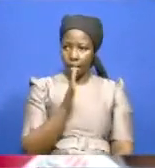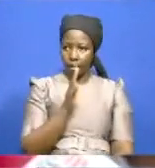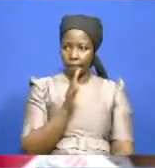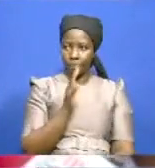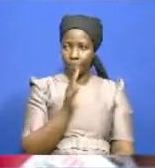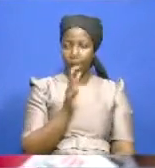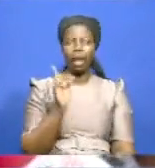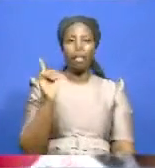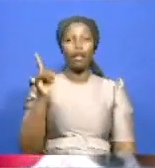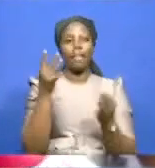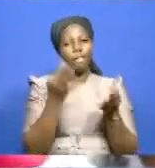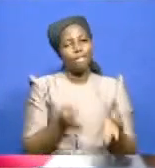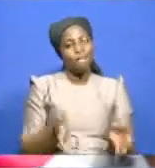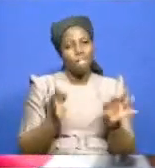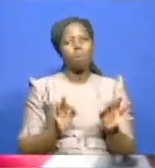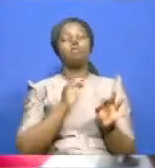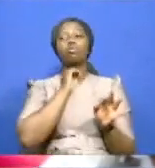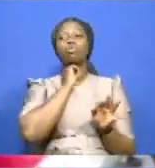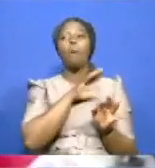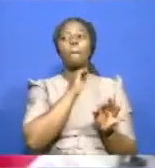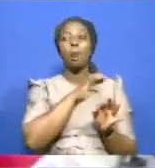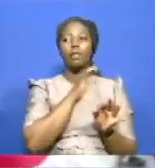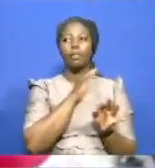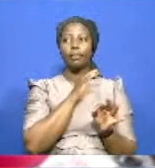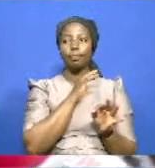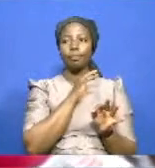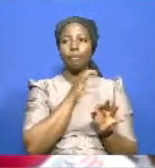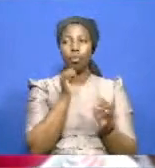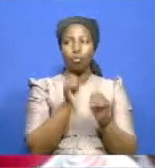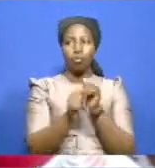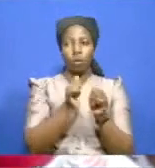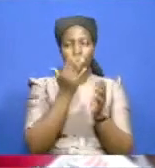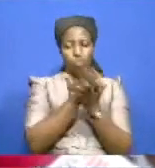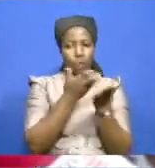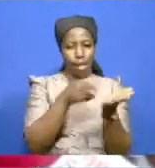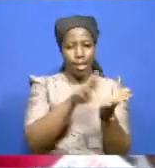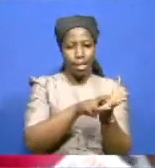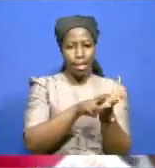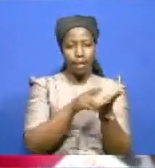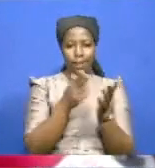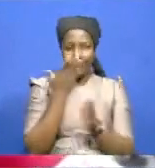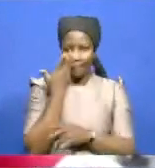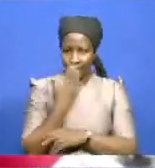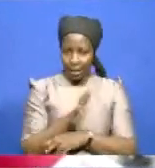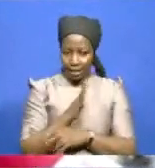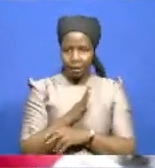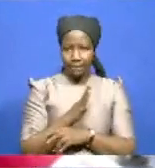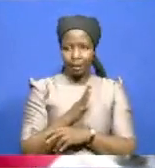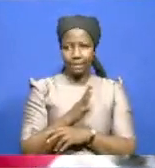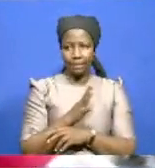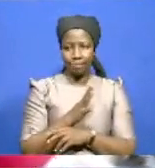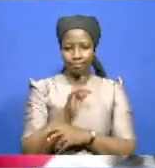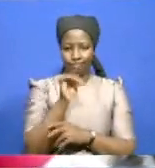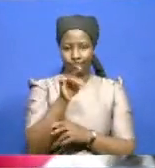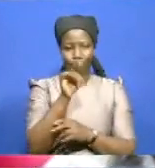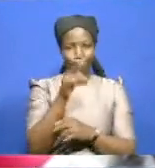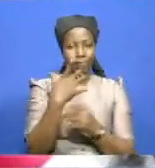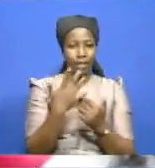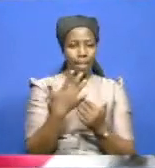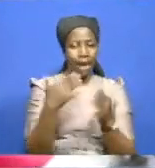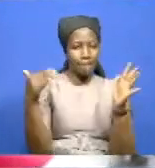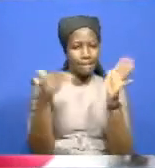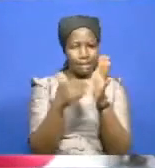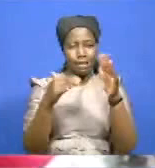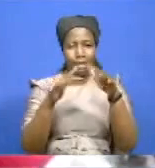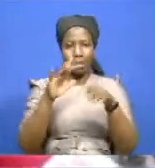is a formal complaint which has been registered against the